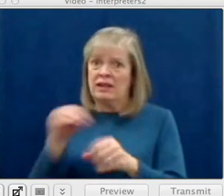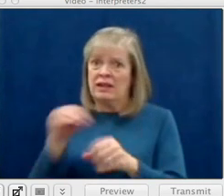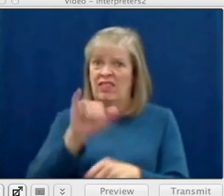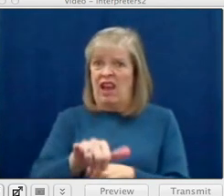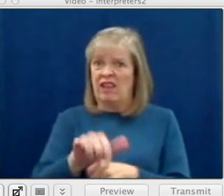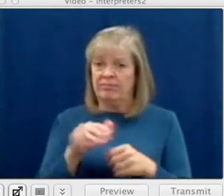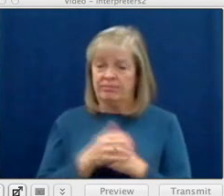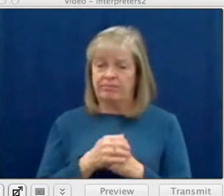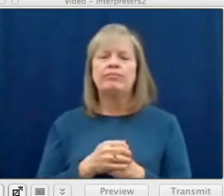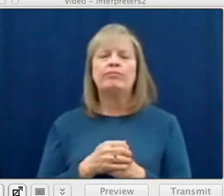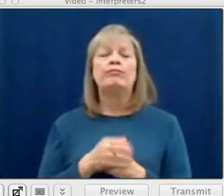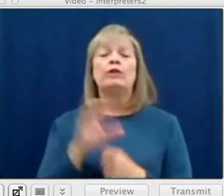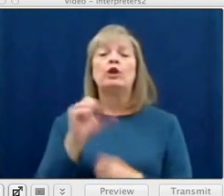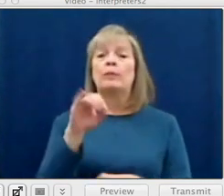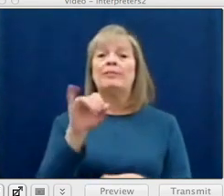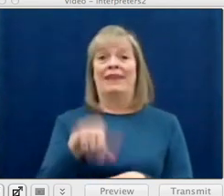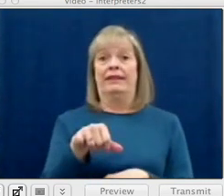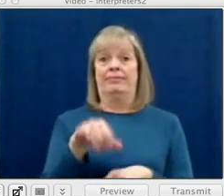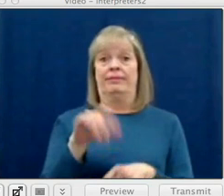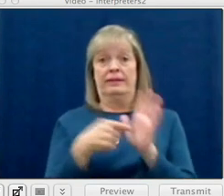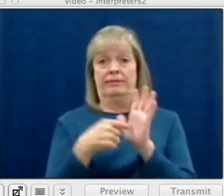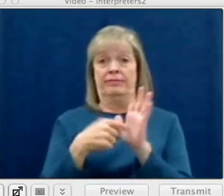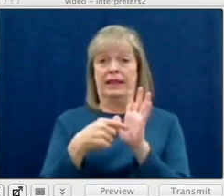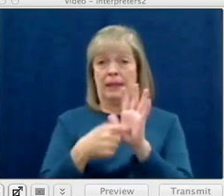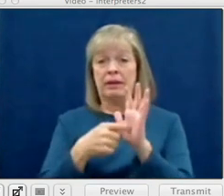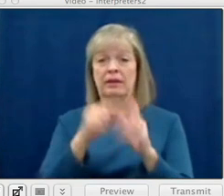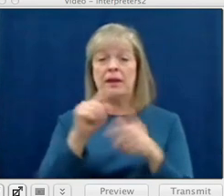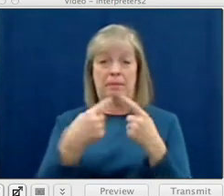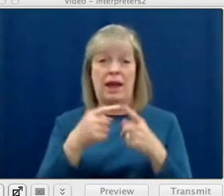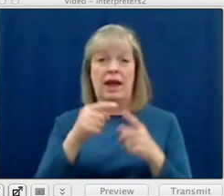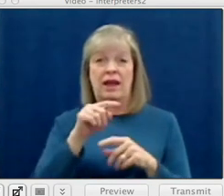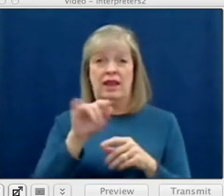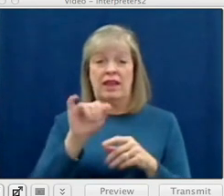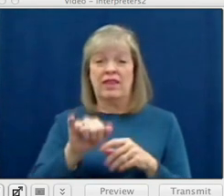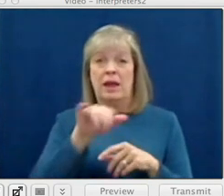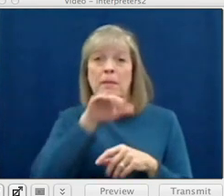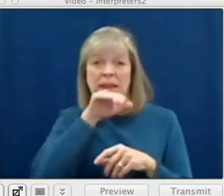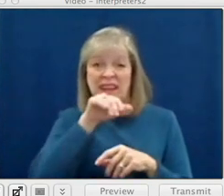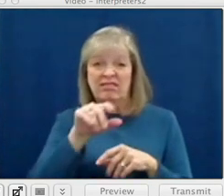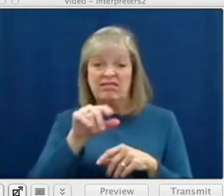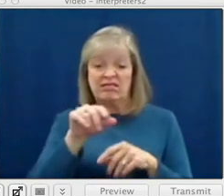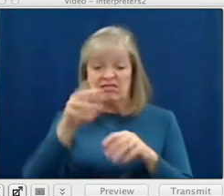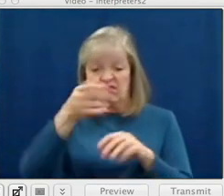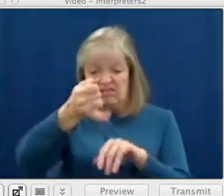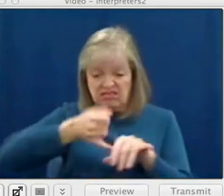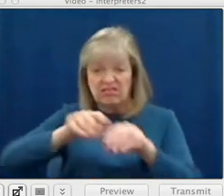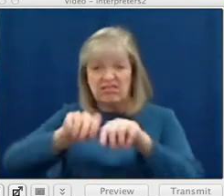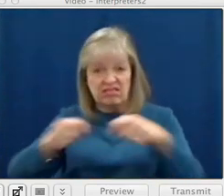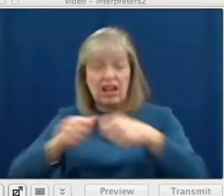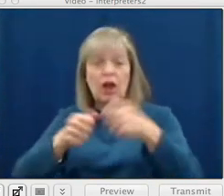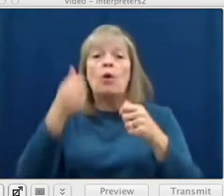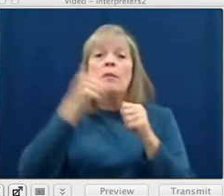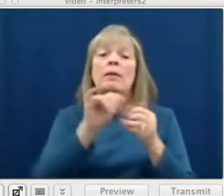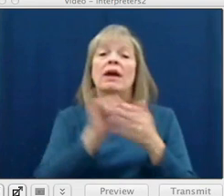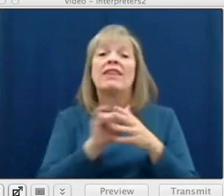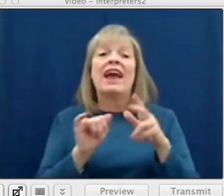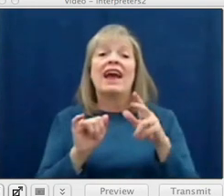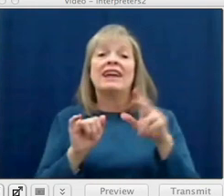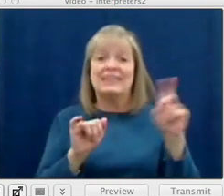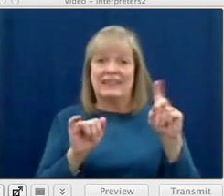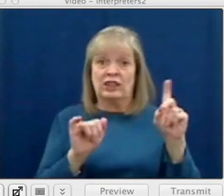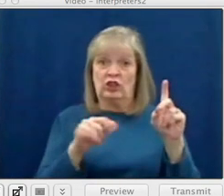All right, so in this example, the demand is that a group member says, well, if you remember the pig dissection, is you've got a deaf